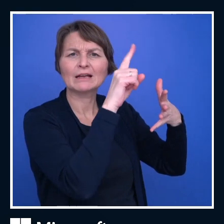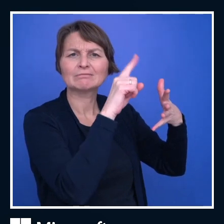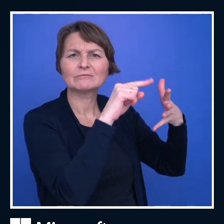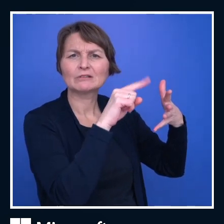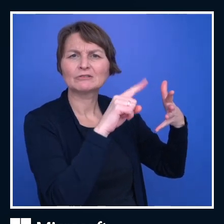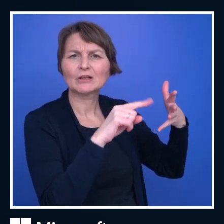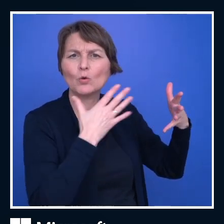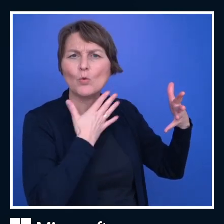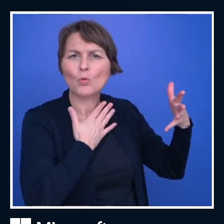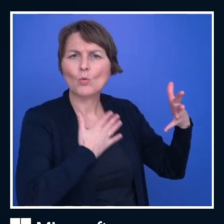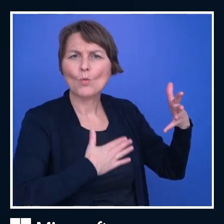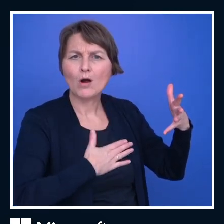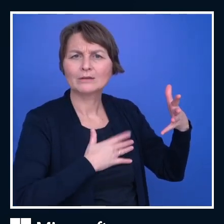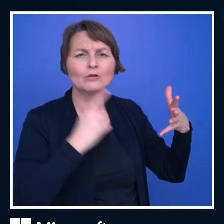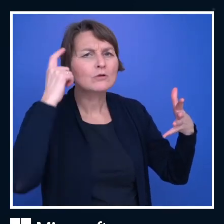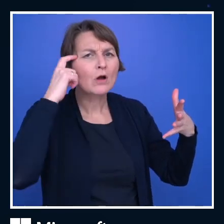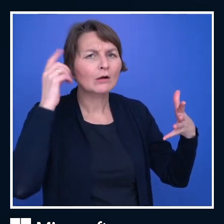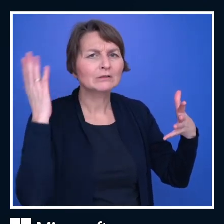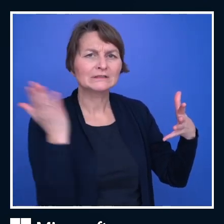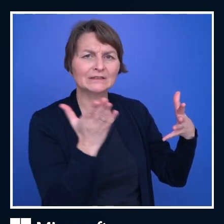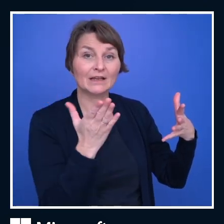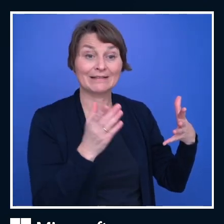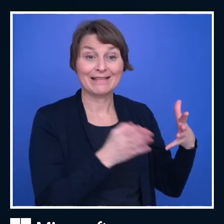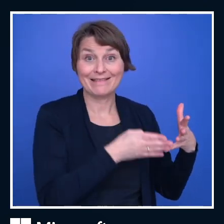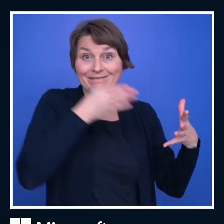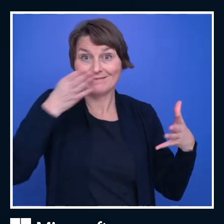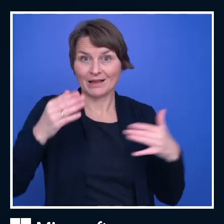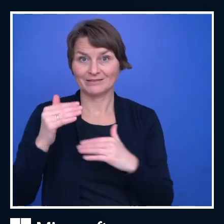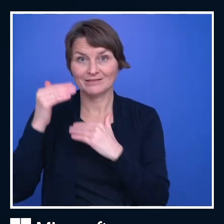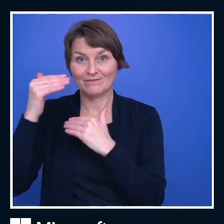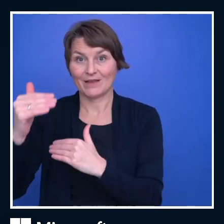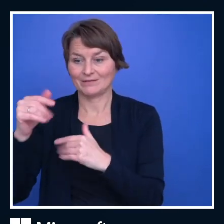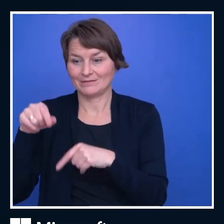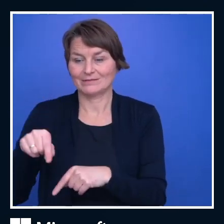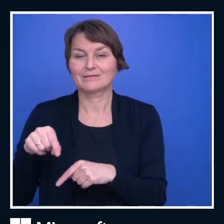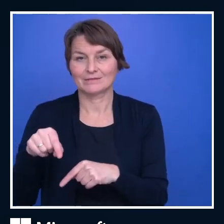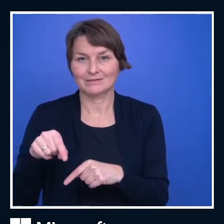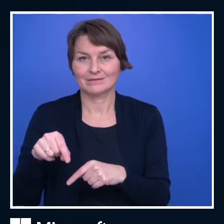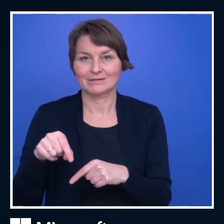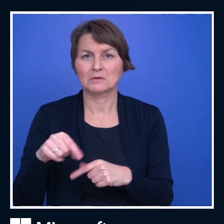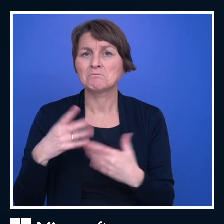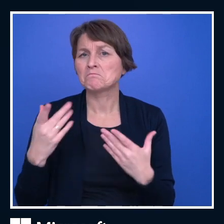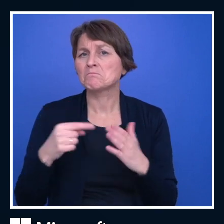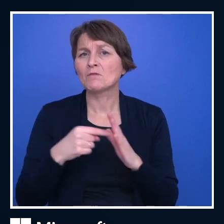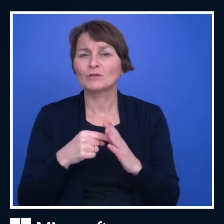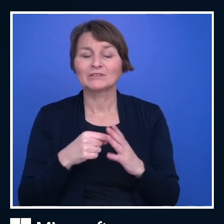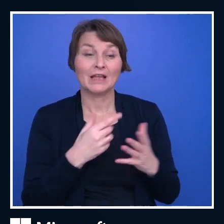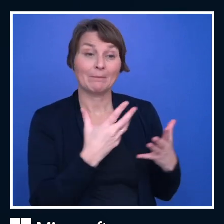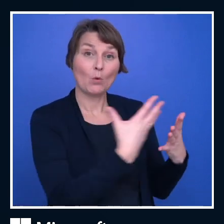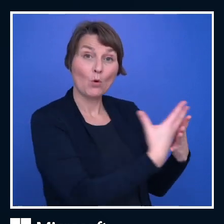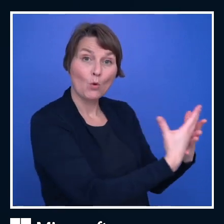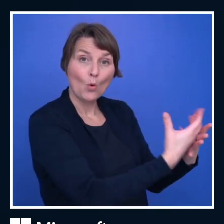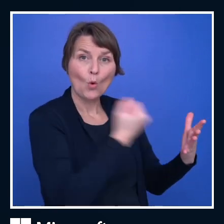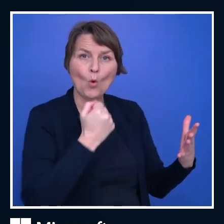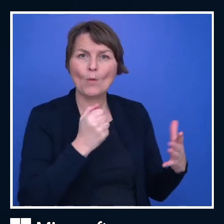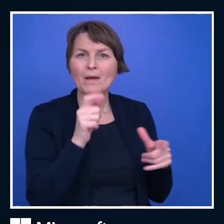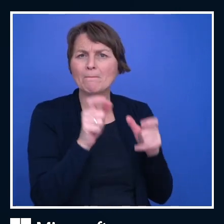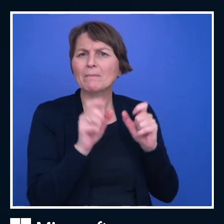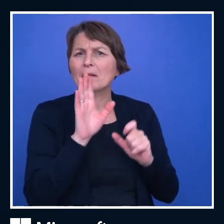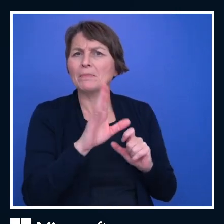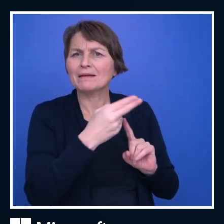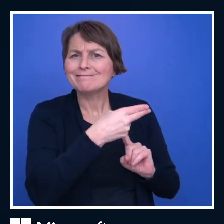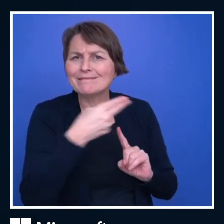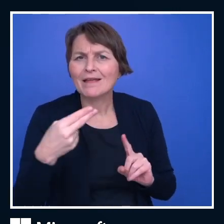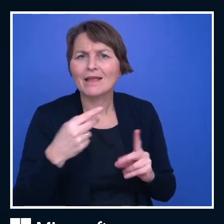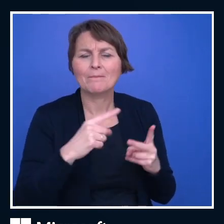our enrichment phase. So we have extracting people names, so you'll have an array of all the persons